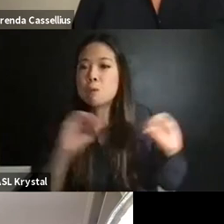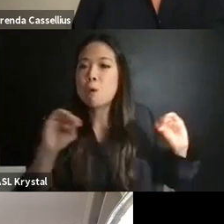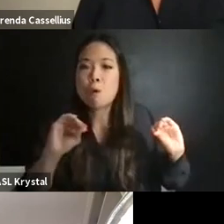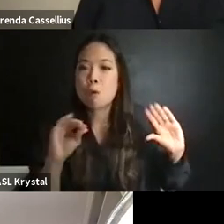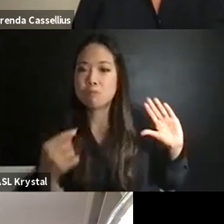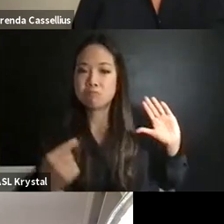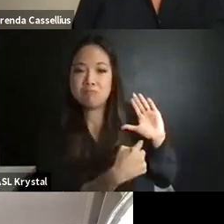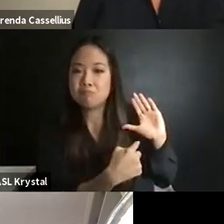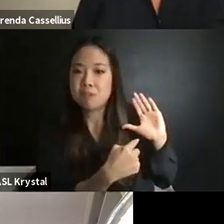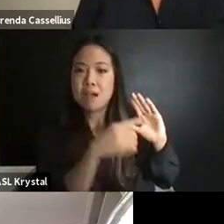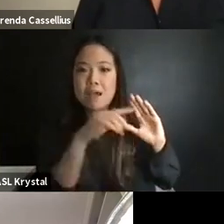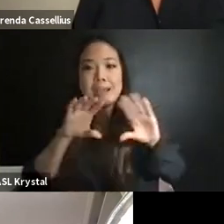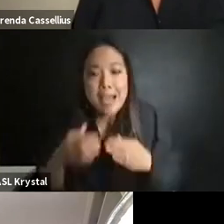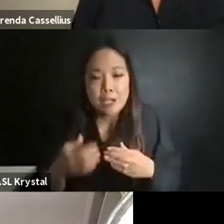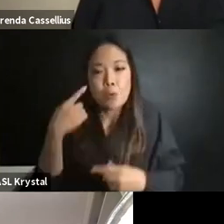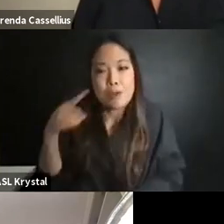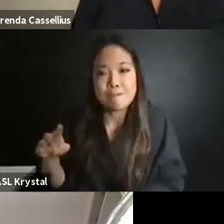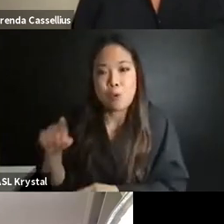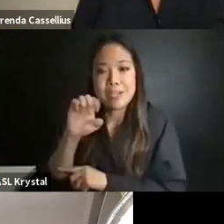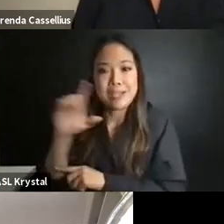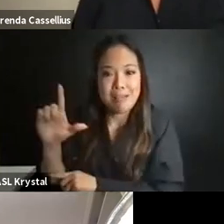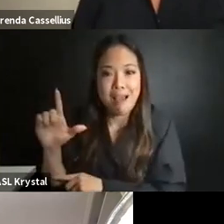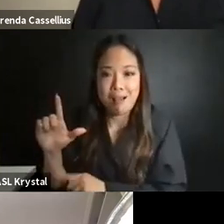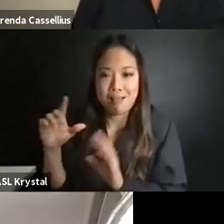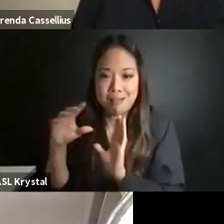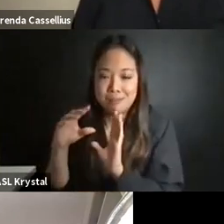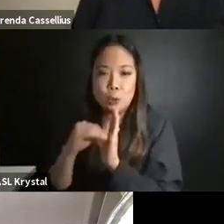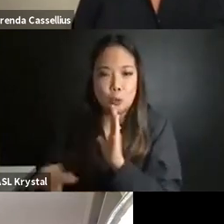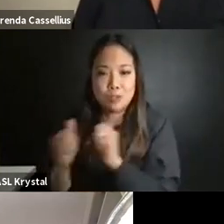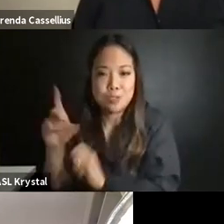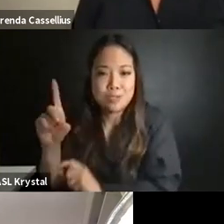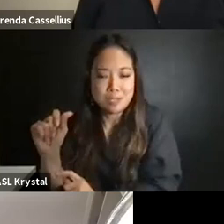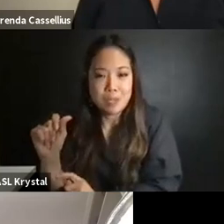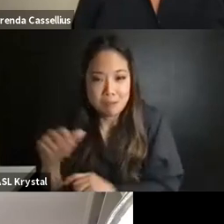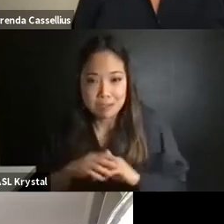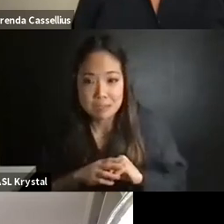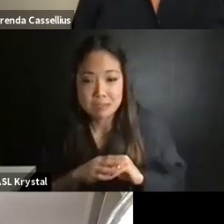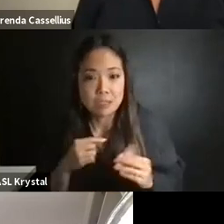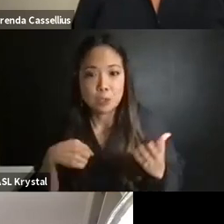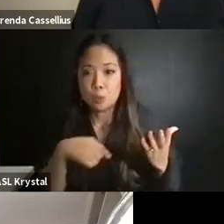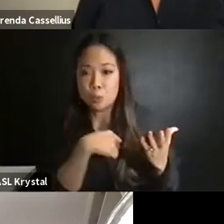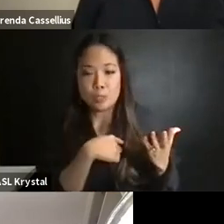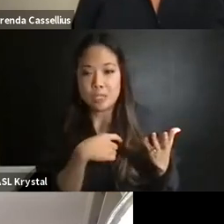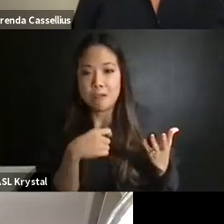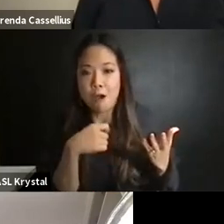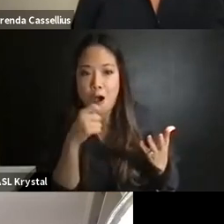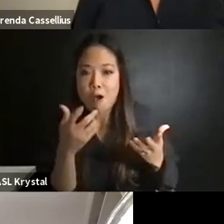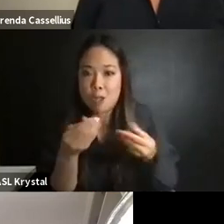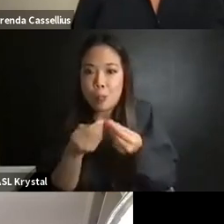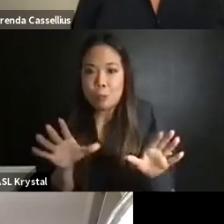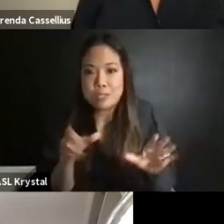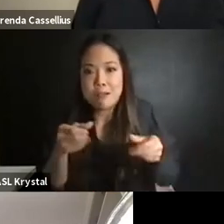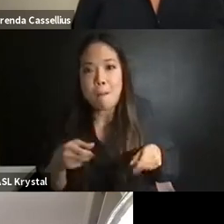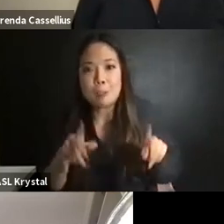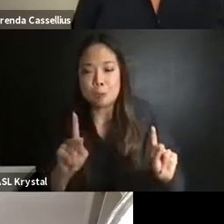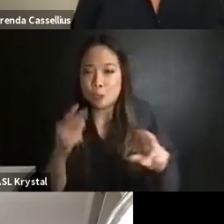learners with disabilities we are in danger of losing a major opportunity to use this supplemental federal federal funding as leverage